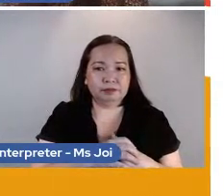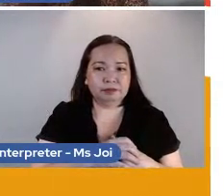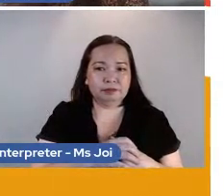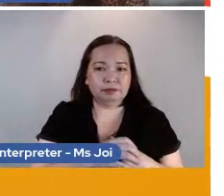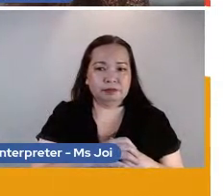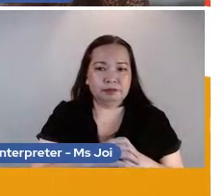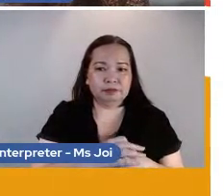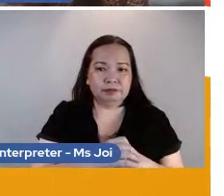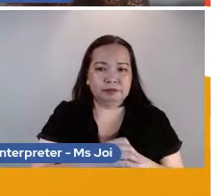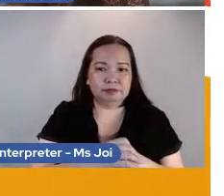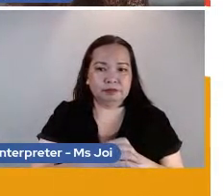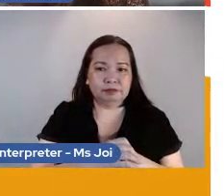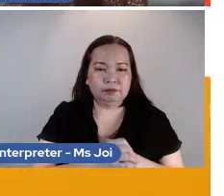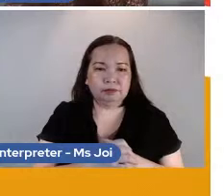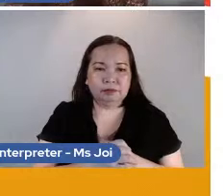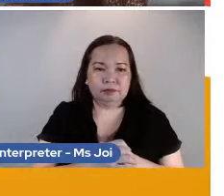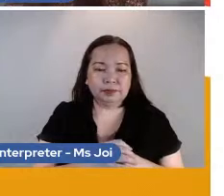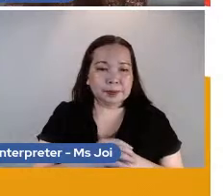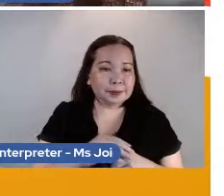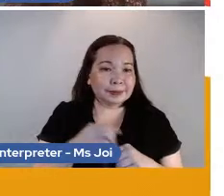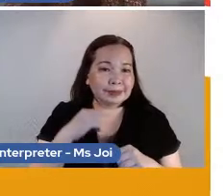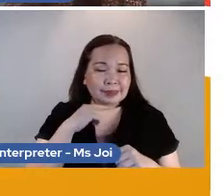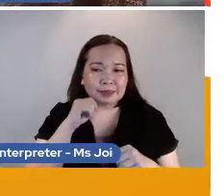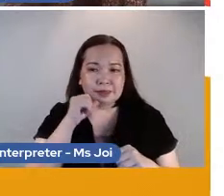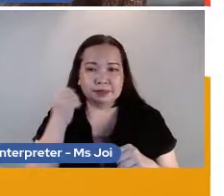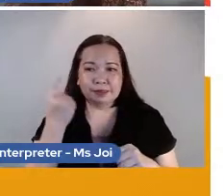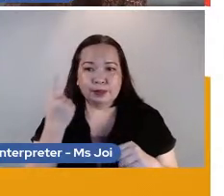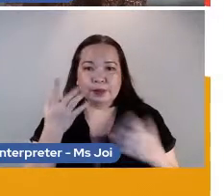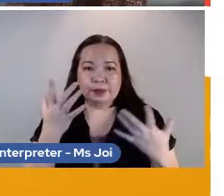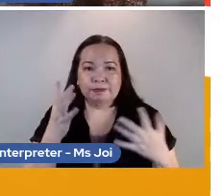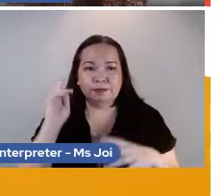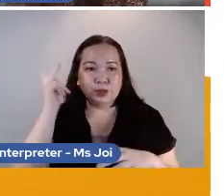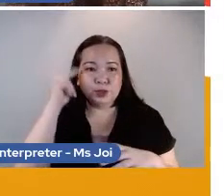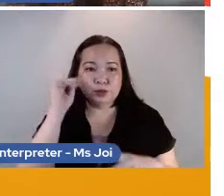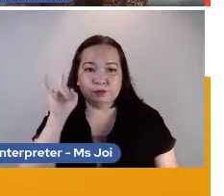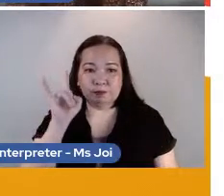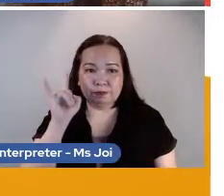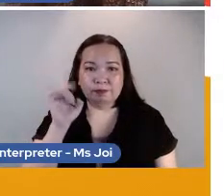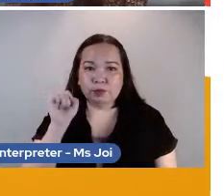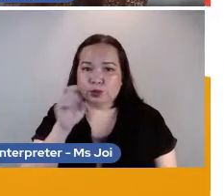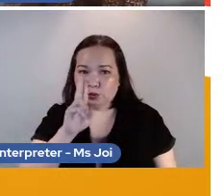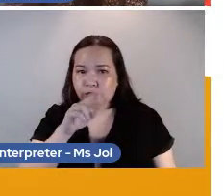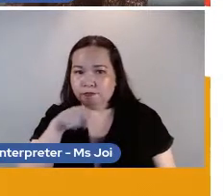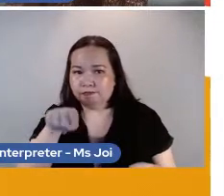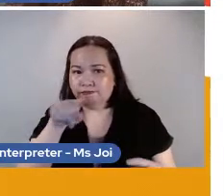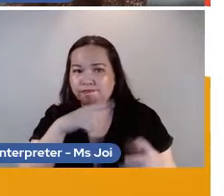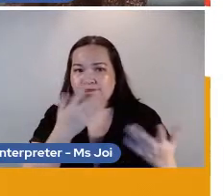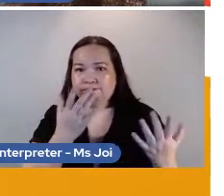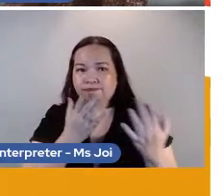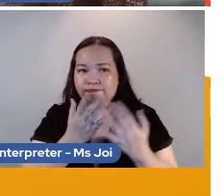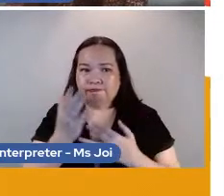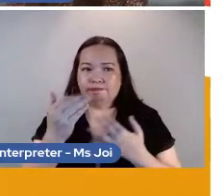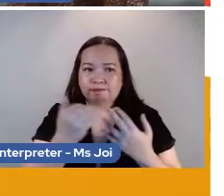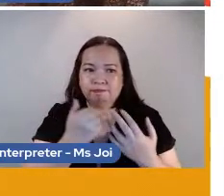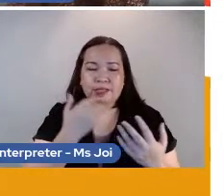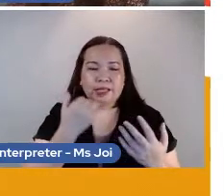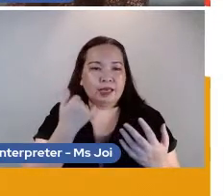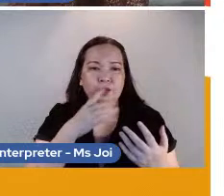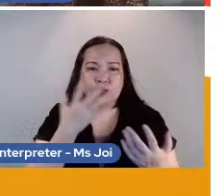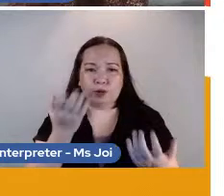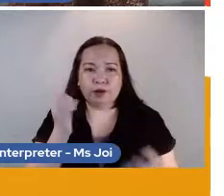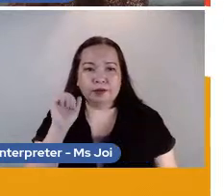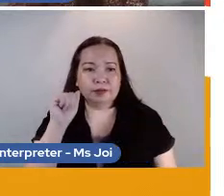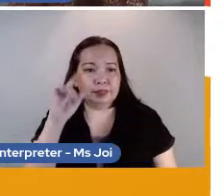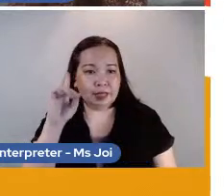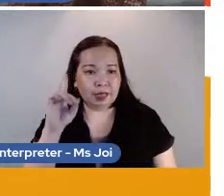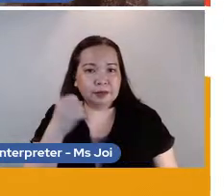not only political advertisers and electoral advertisers can use our transparency tools, any advertiser can, and the Department of Health is